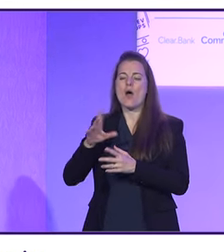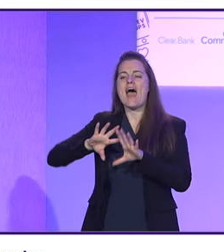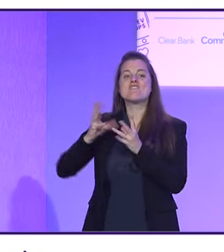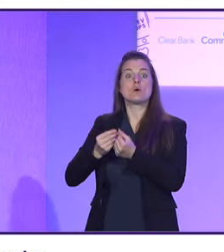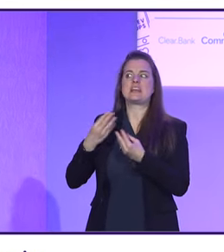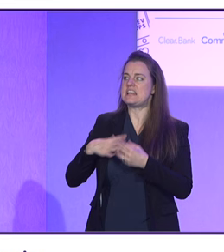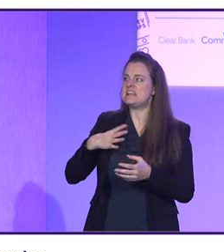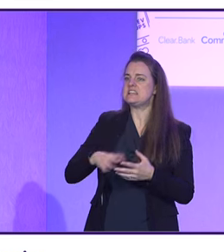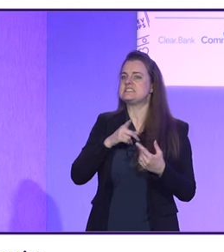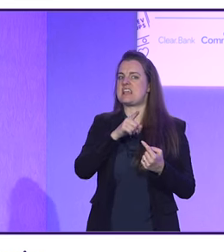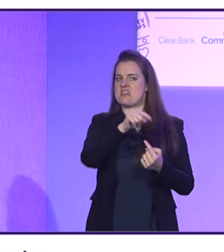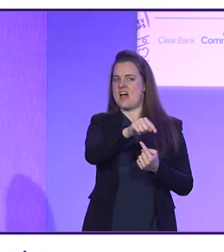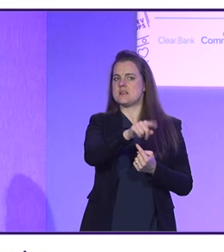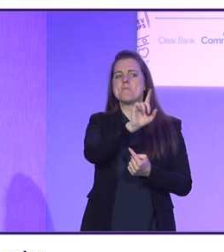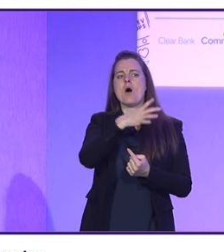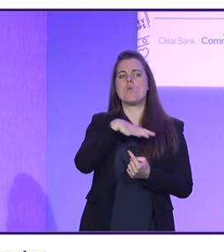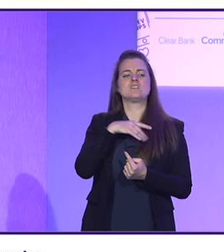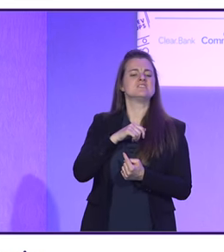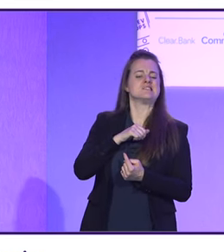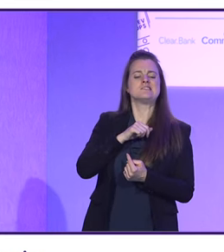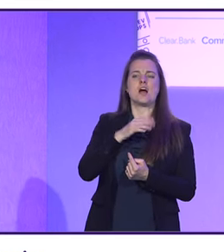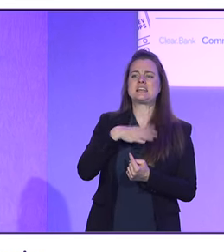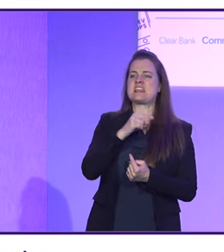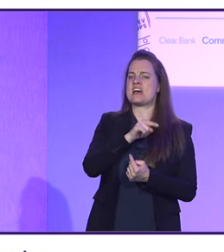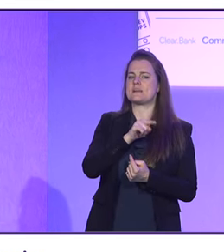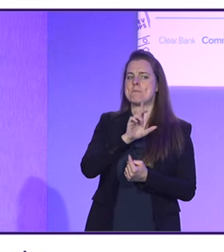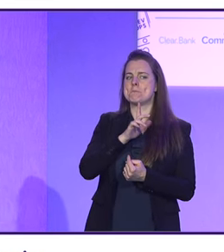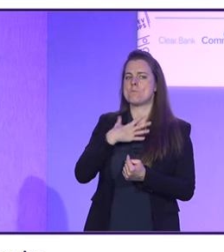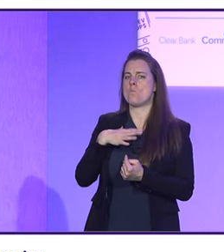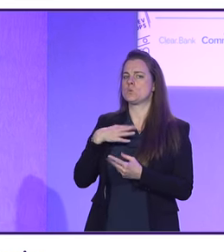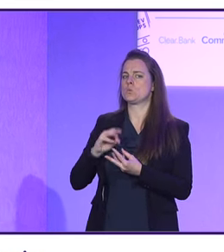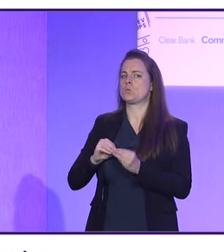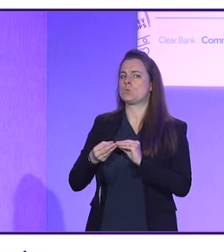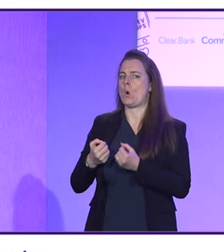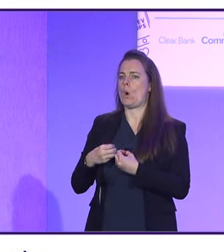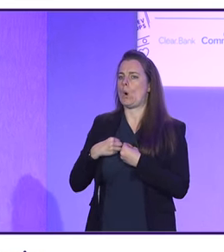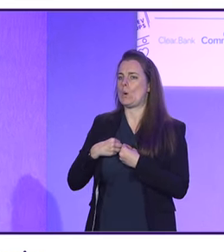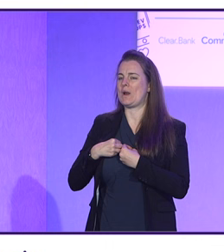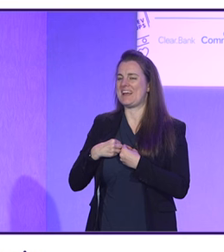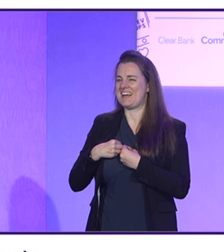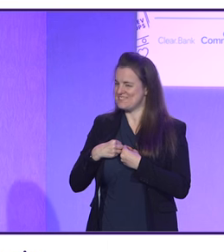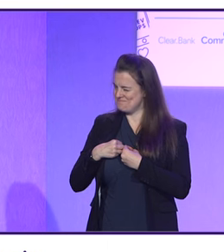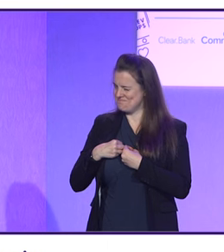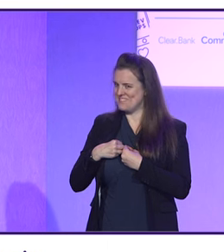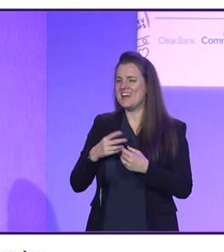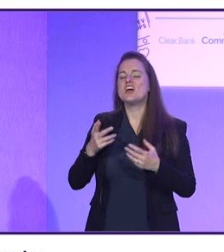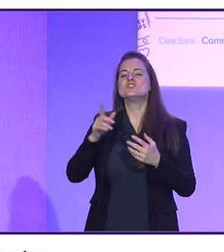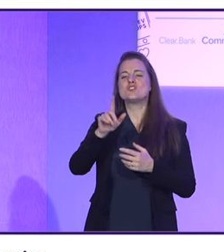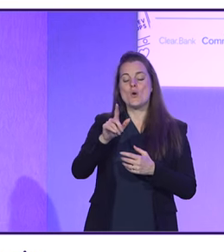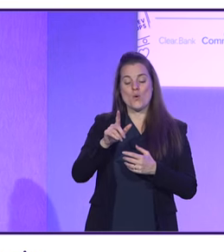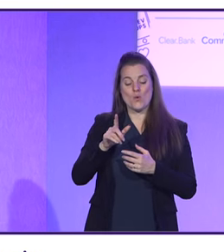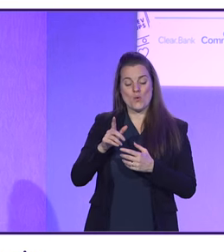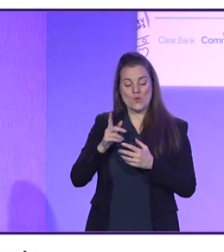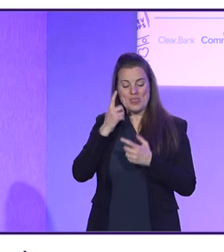to be for their organization. So I think there's a piece of buy the things you can, and there's a piece of, but can you actually buy